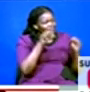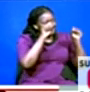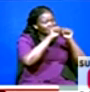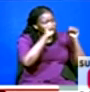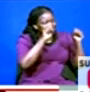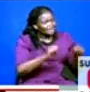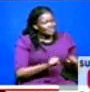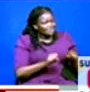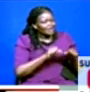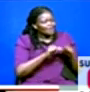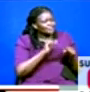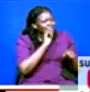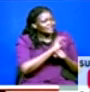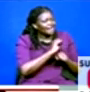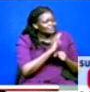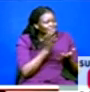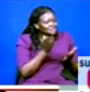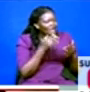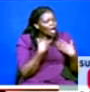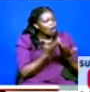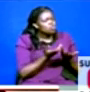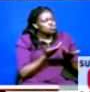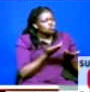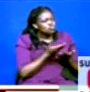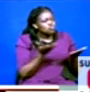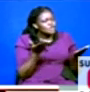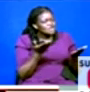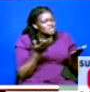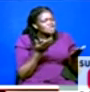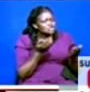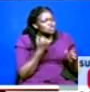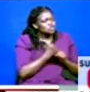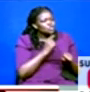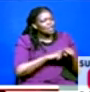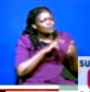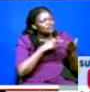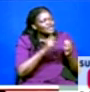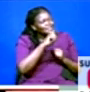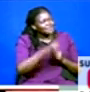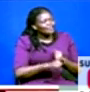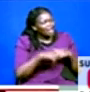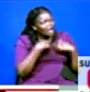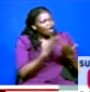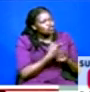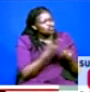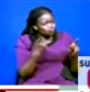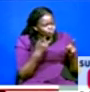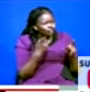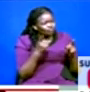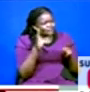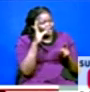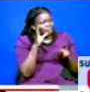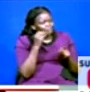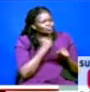like counseling. You know, how do we deal with failing an exam? How do we deal with, you know, missing the